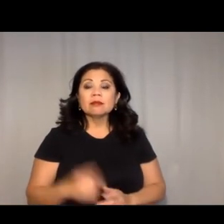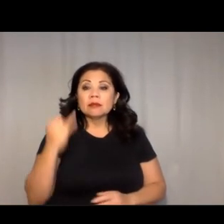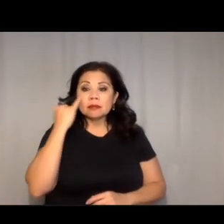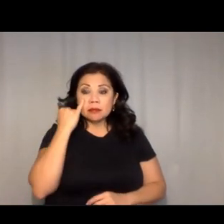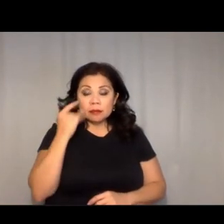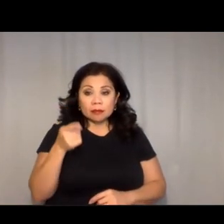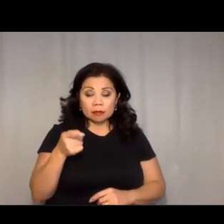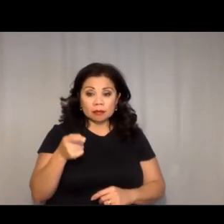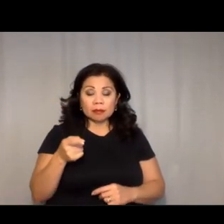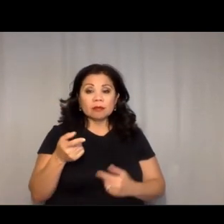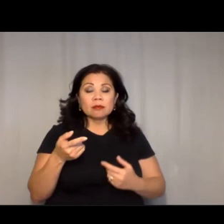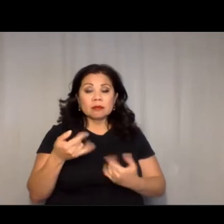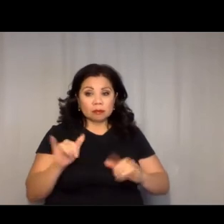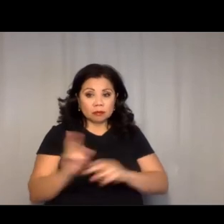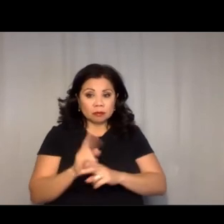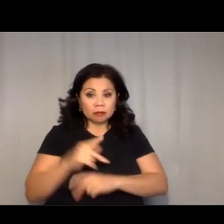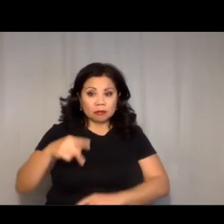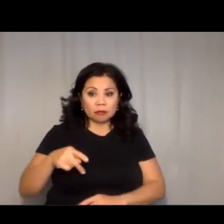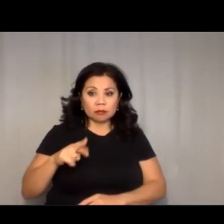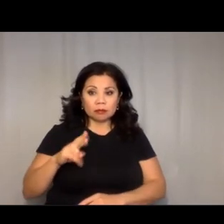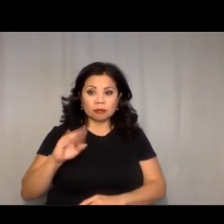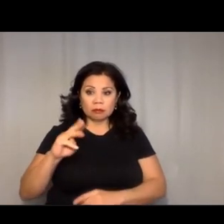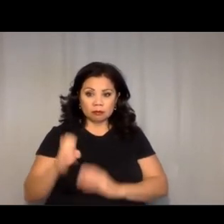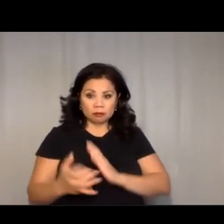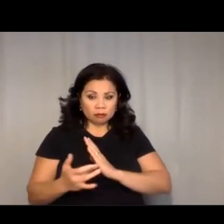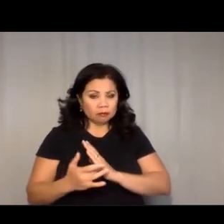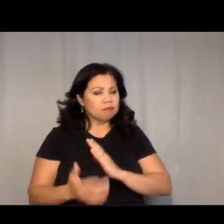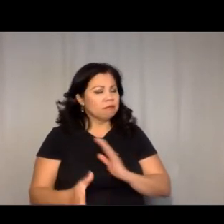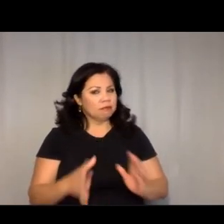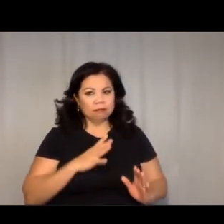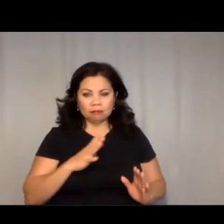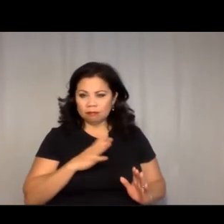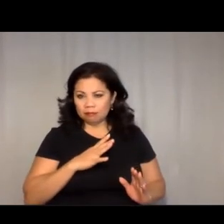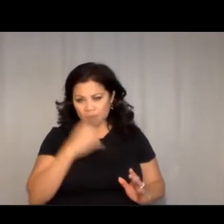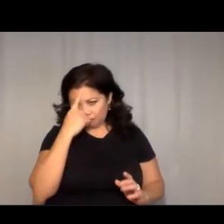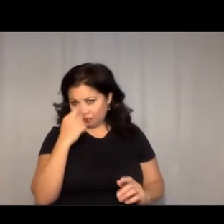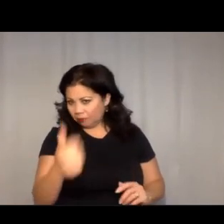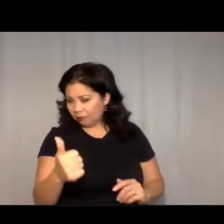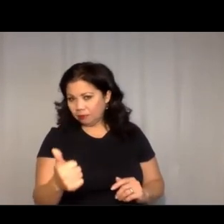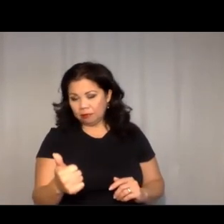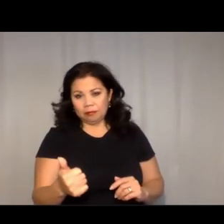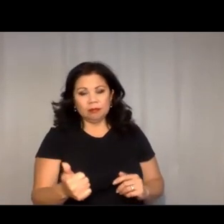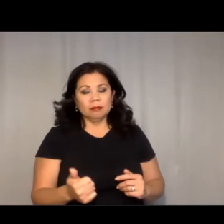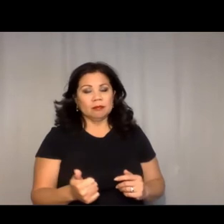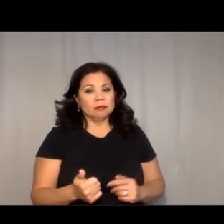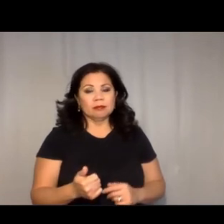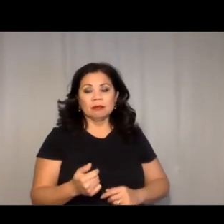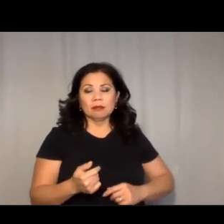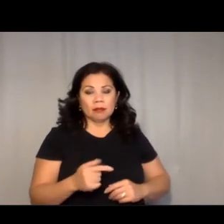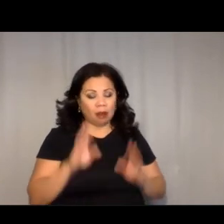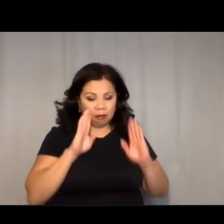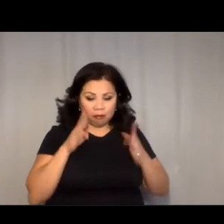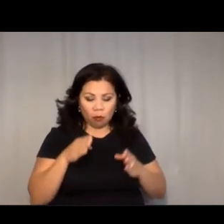still using primes, go for it. Whatever you need to, right? It doesn't matter to me as long as you get the correct answer